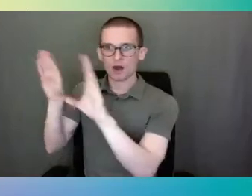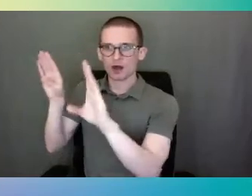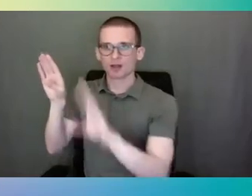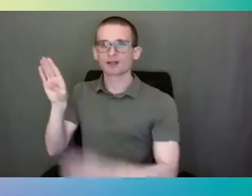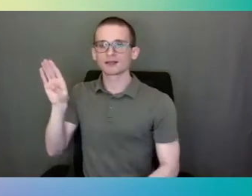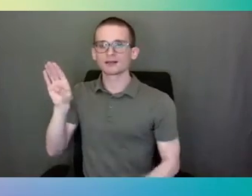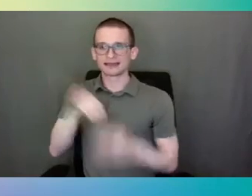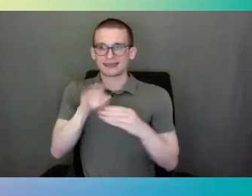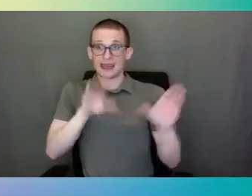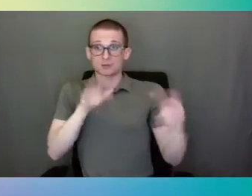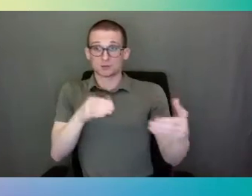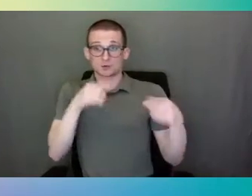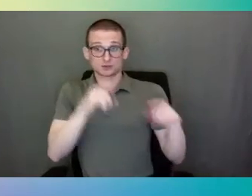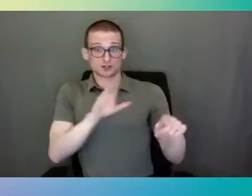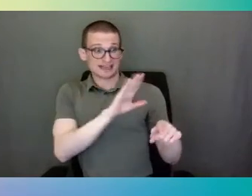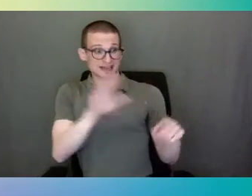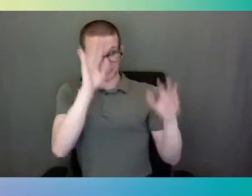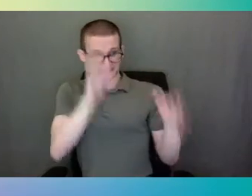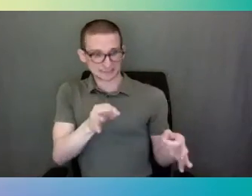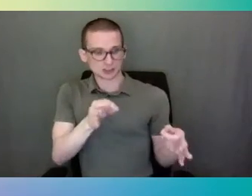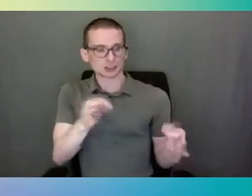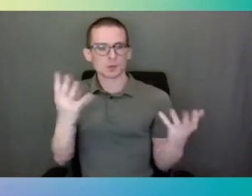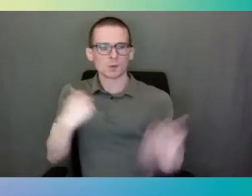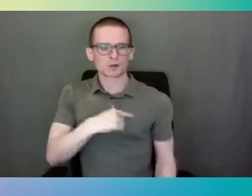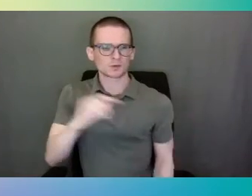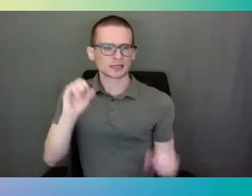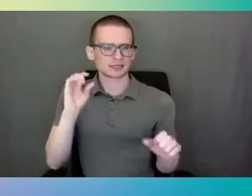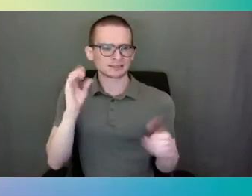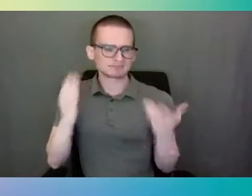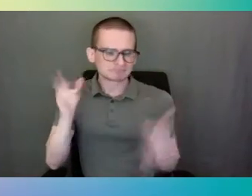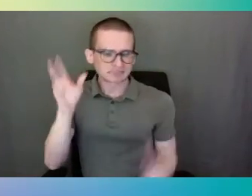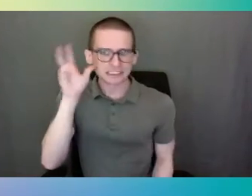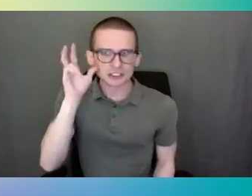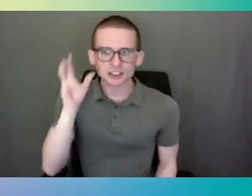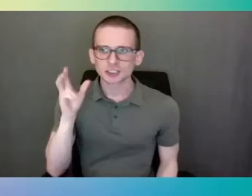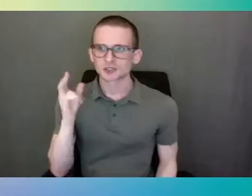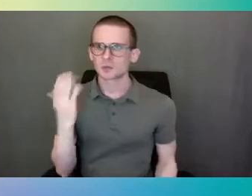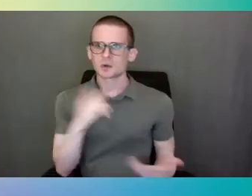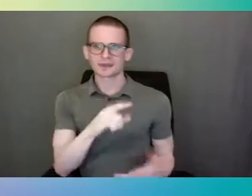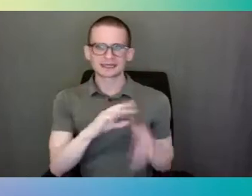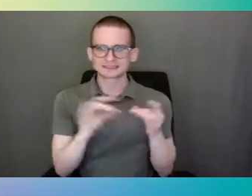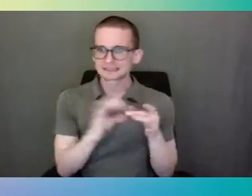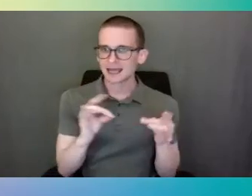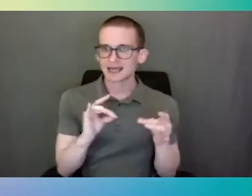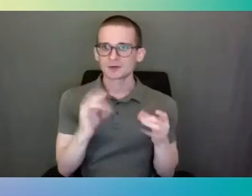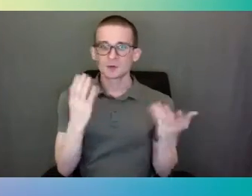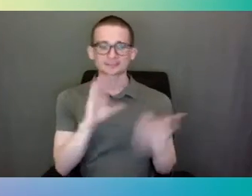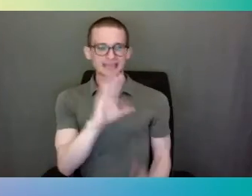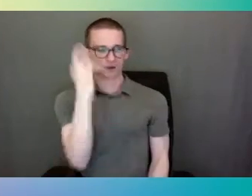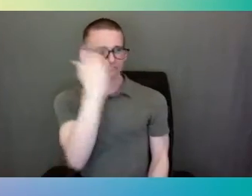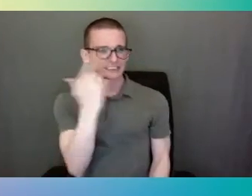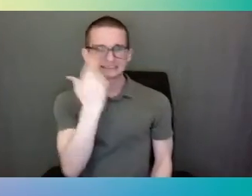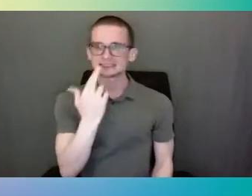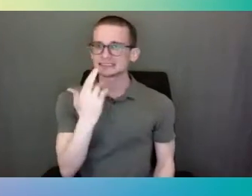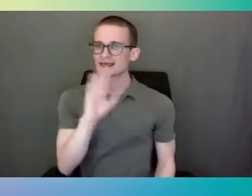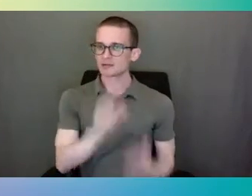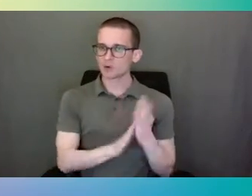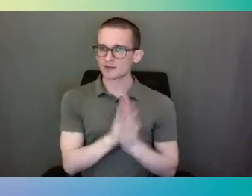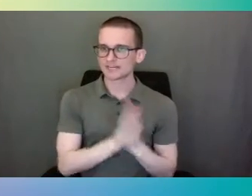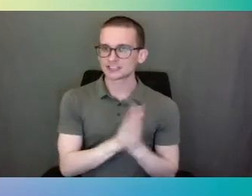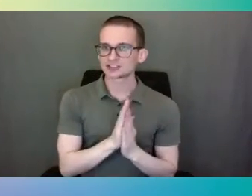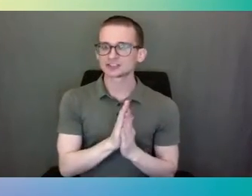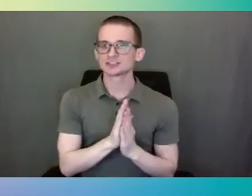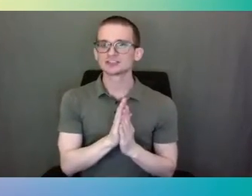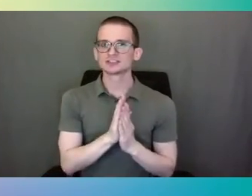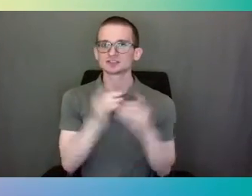what would we have heard? What would they have said? What would have been their justification for that? What were their thoughts of homosexuality? in the